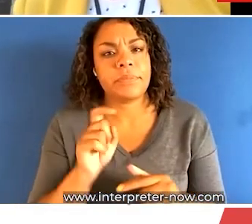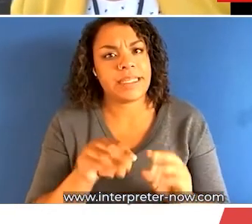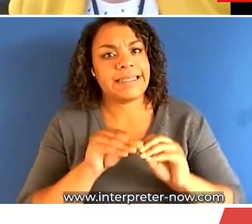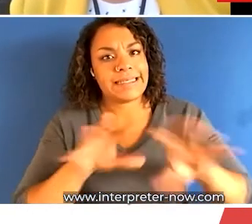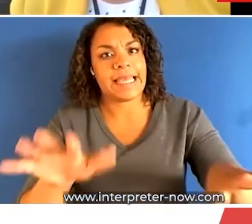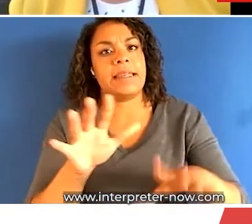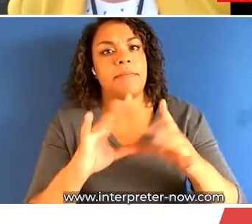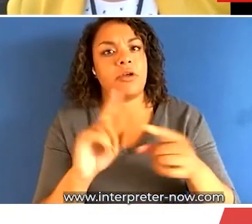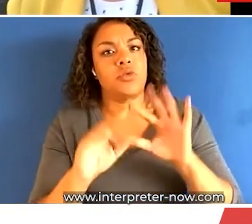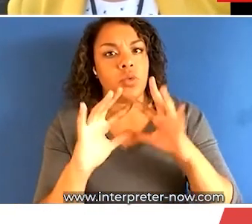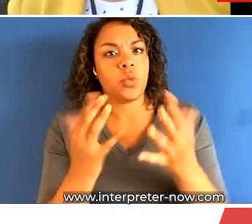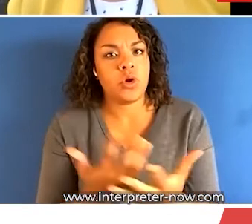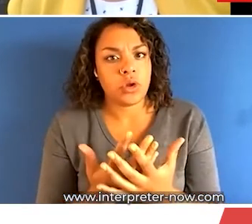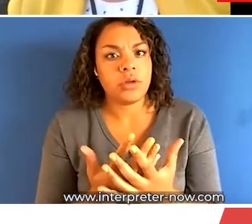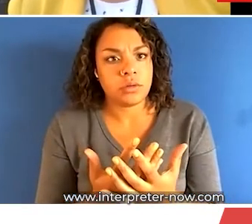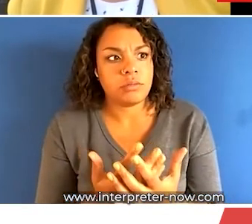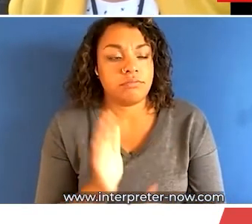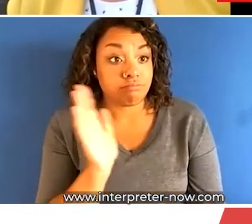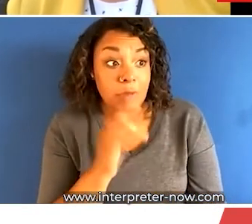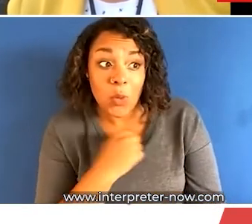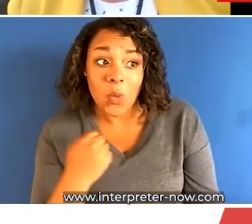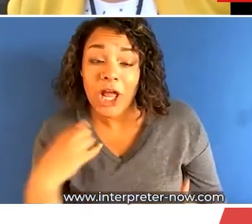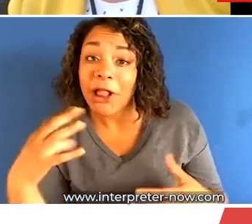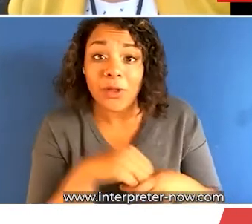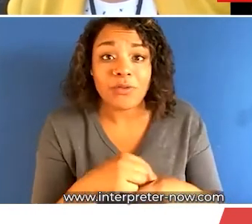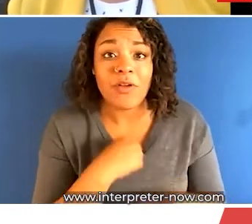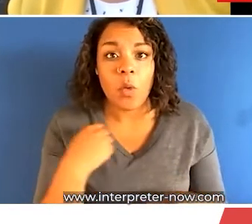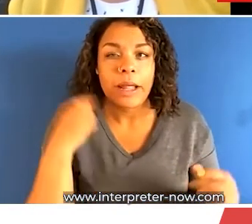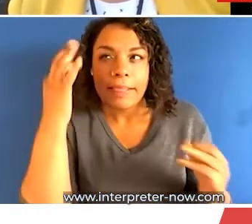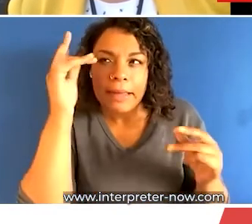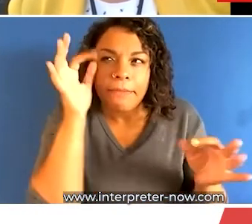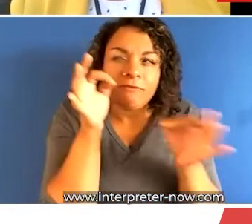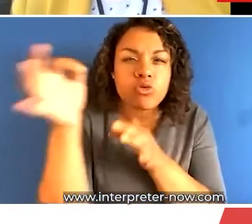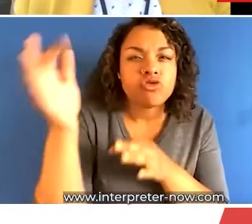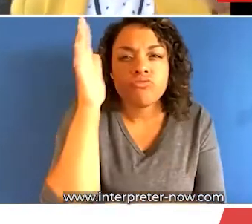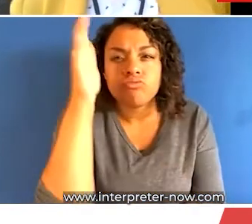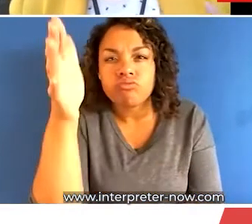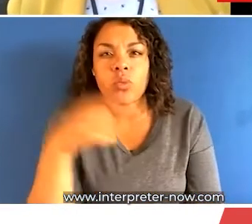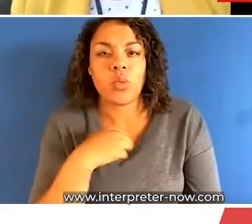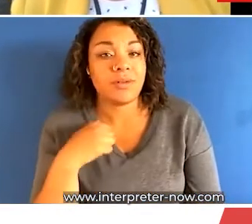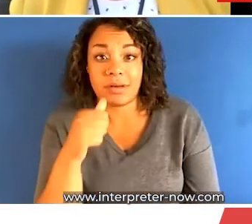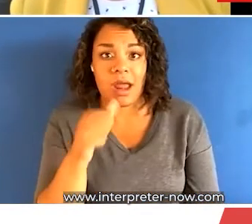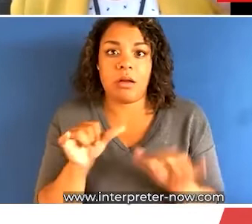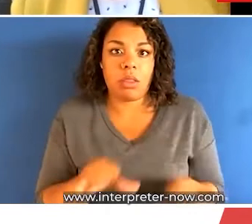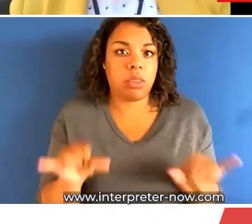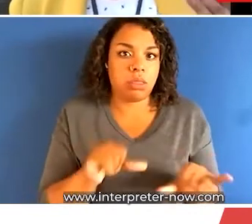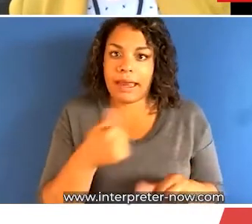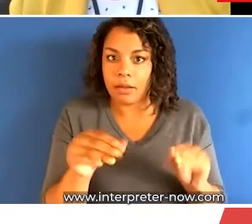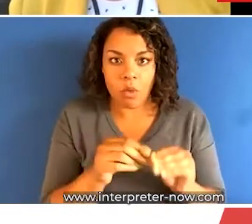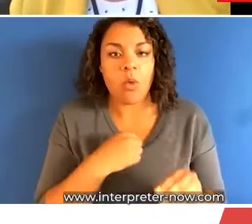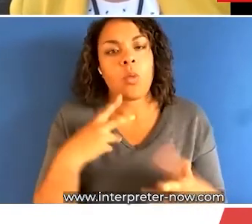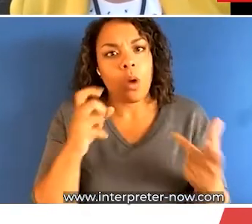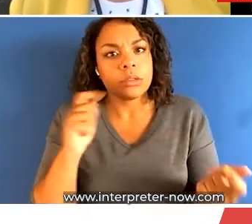out to the world that, hey, we're inclusive, we're forward thinking, we're futuristic, we are not stuck in the status quo. Like, we want